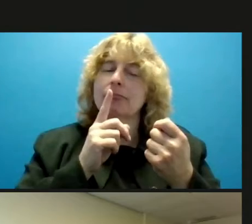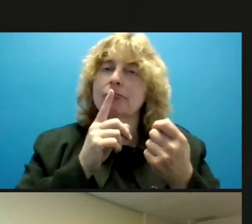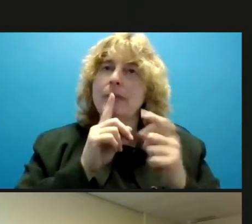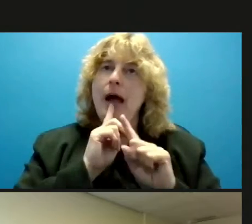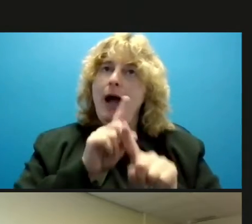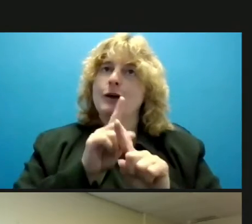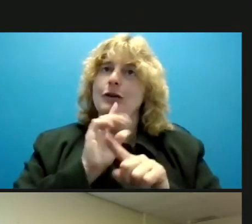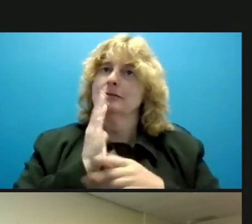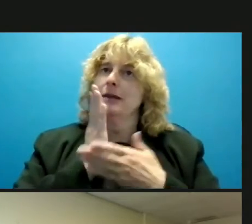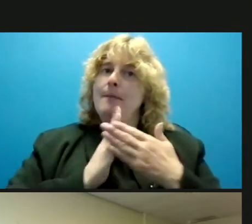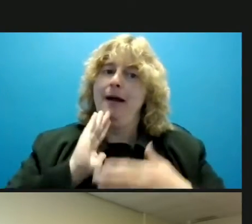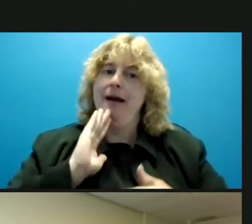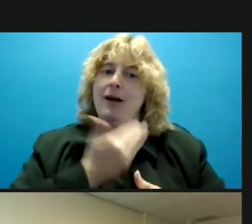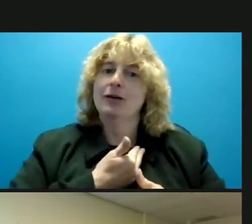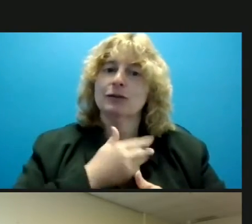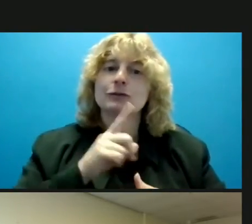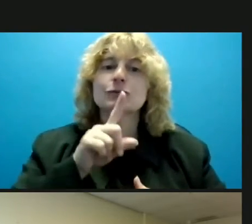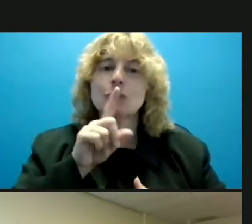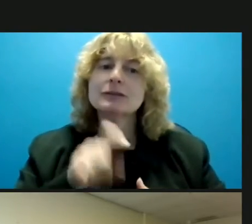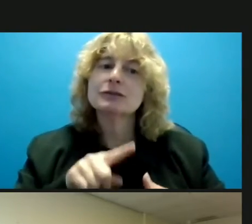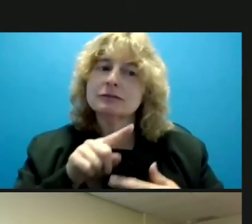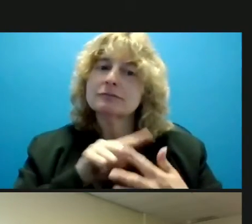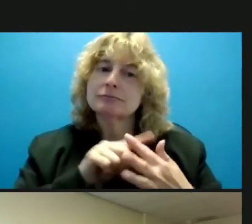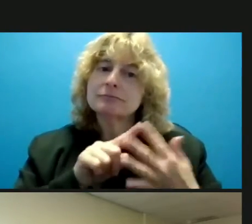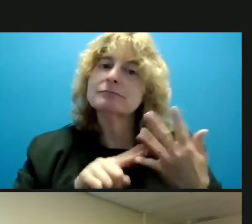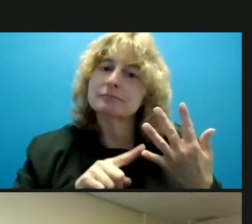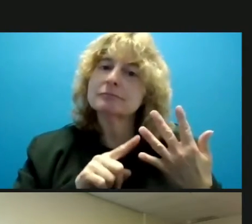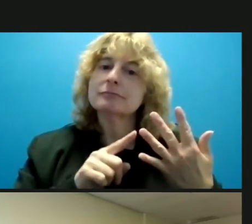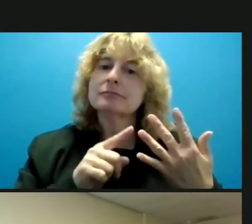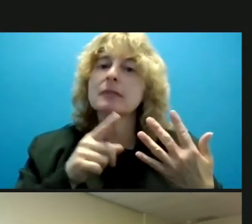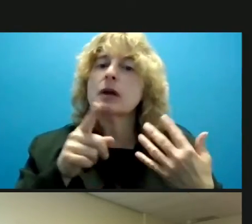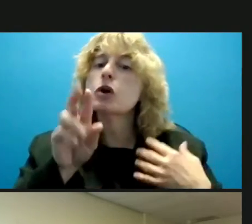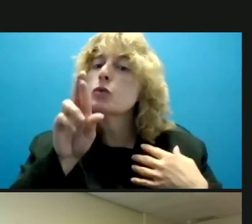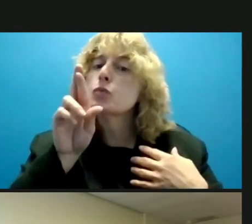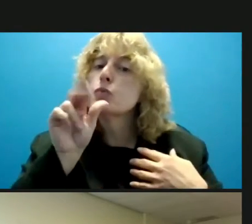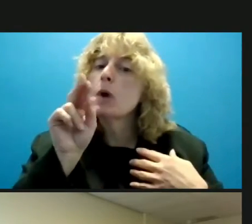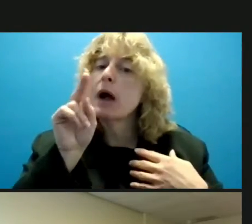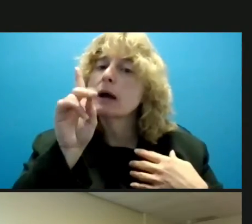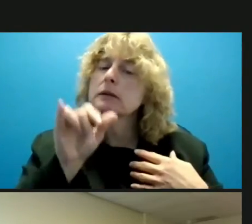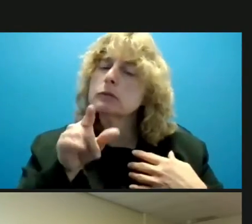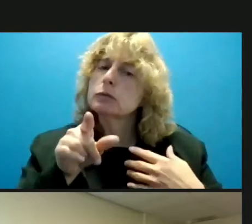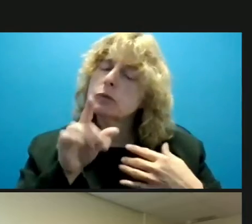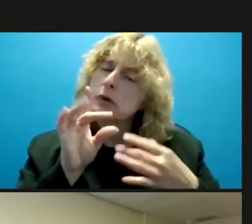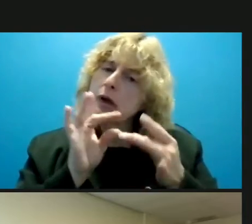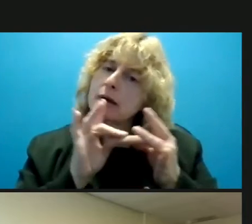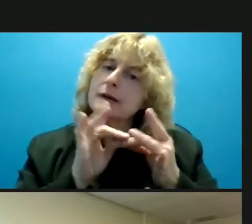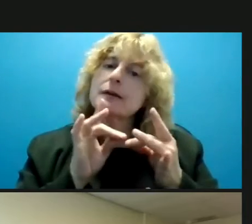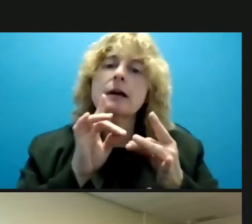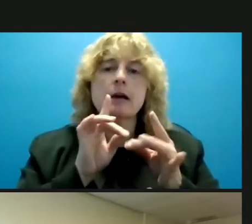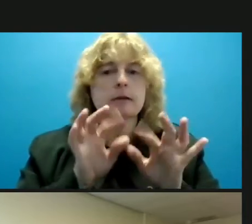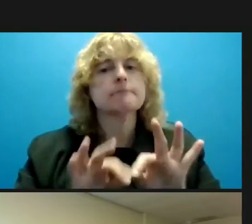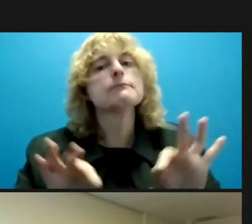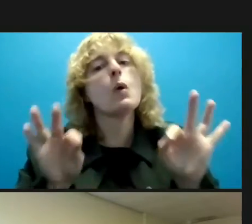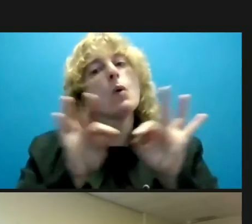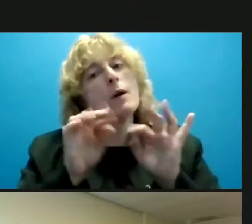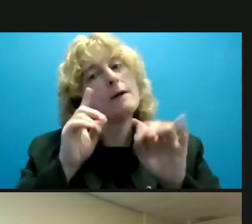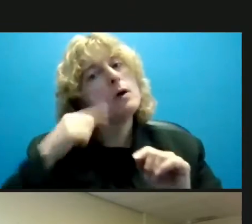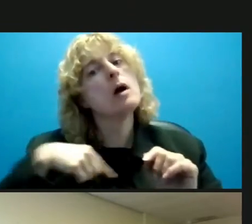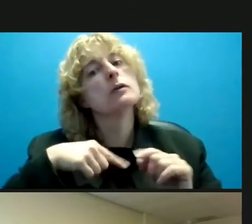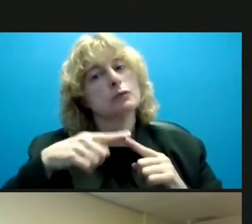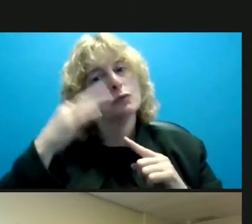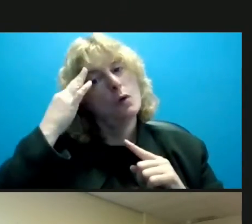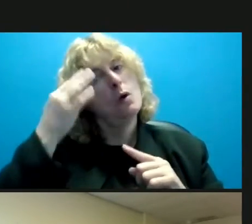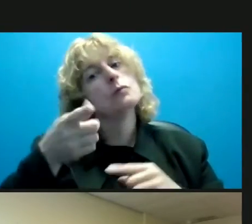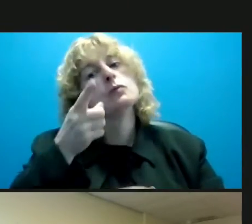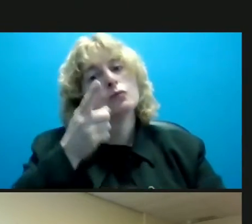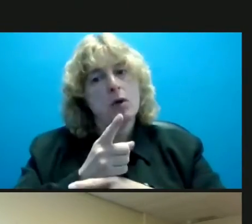backwards. Randy, you provided something for us that's really important for our community. You you're absolutely right. A year ago, we